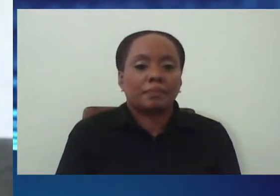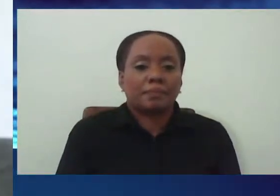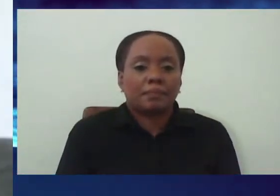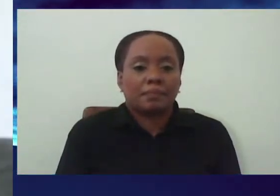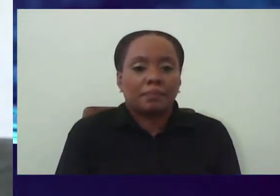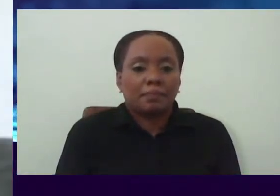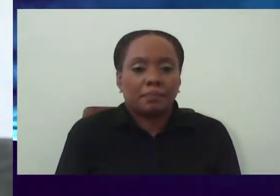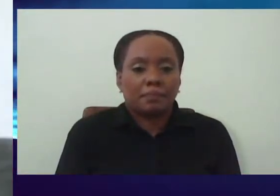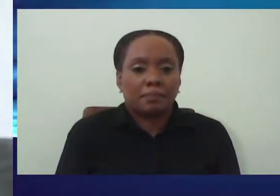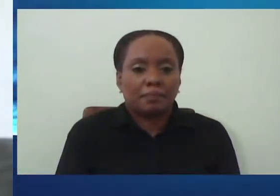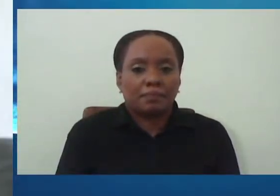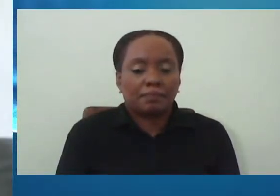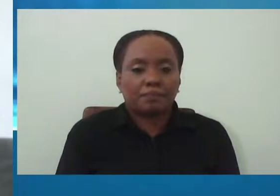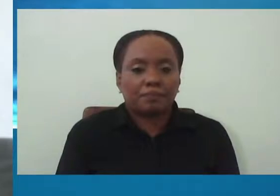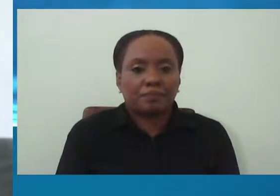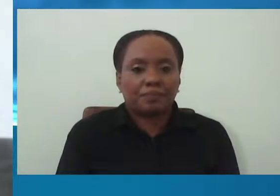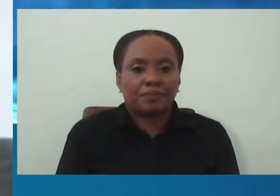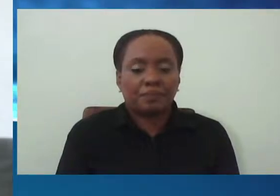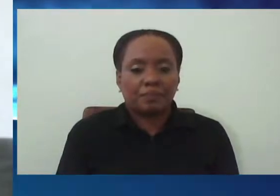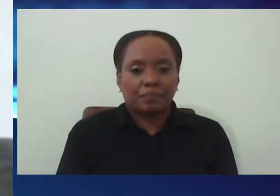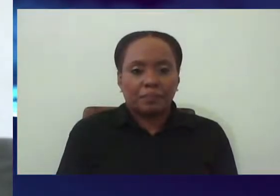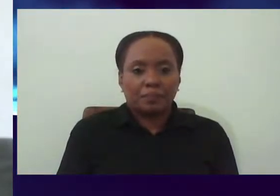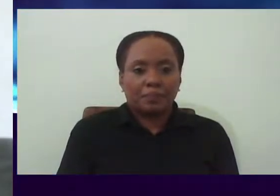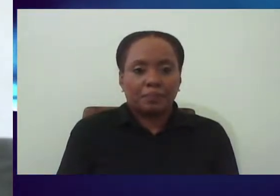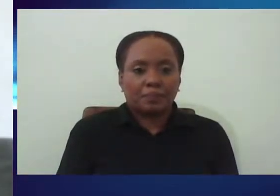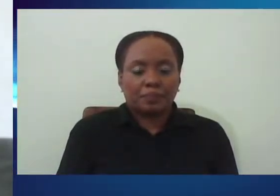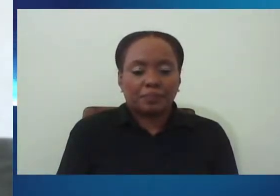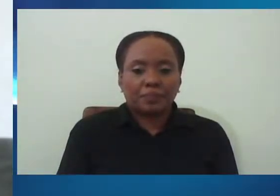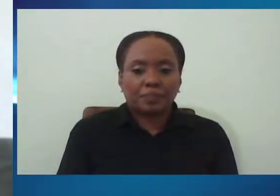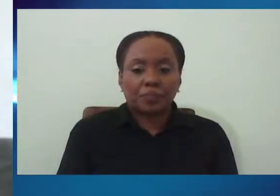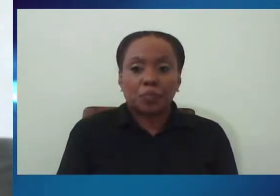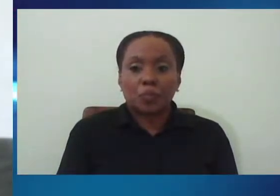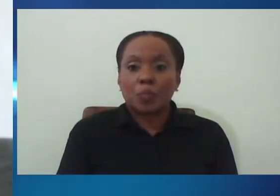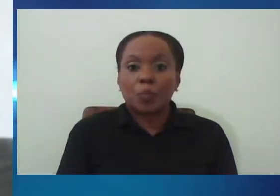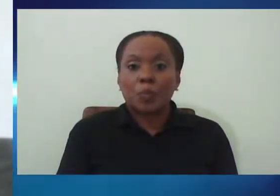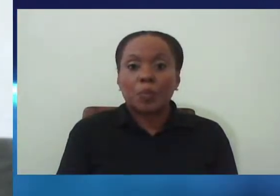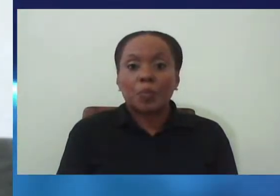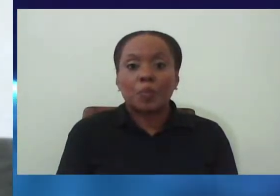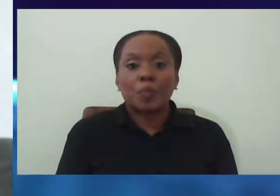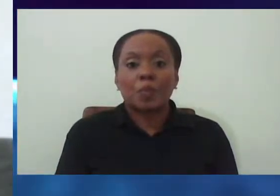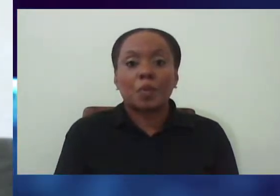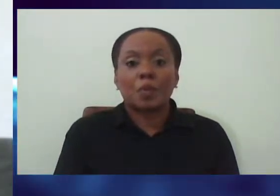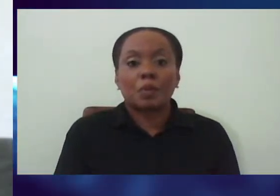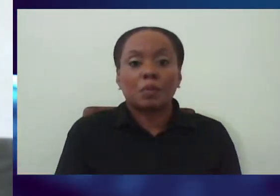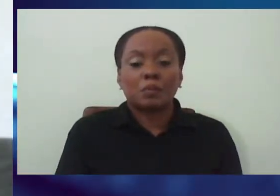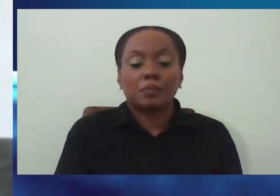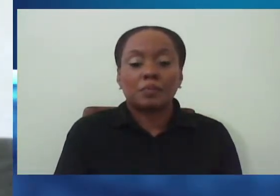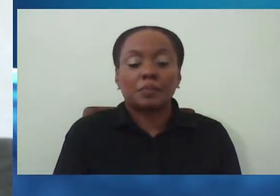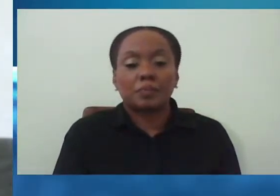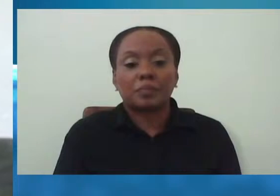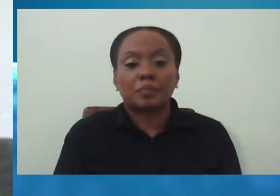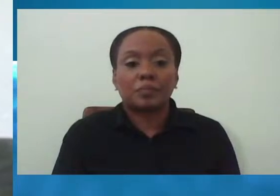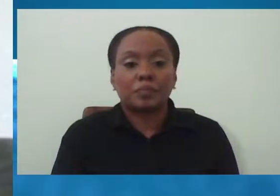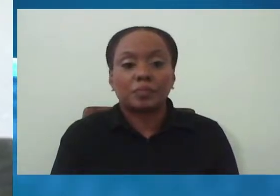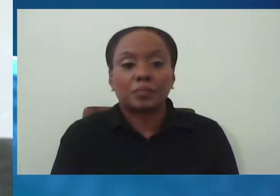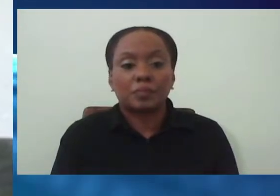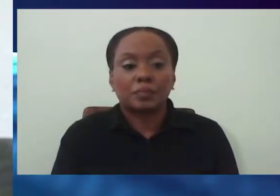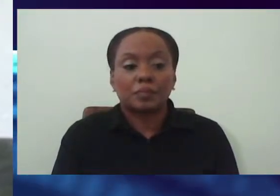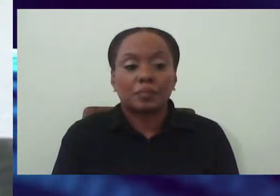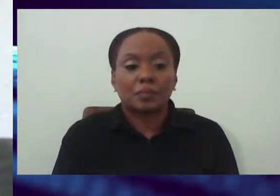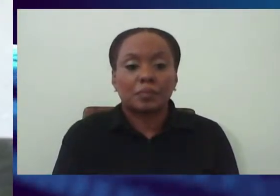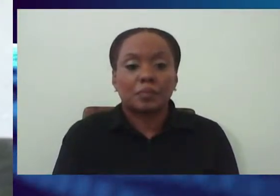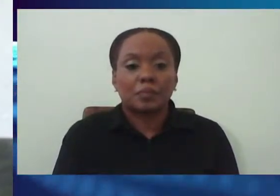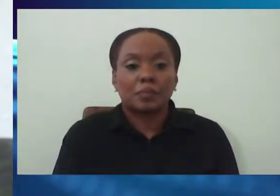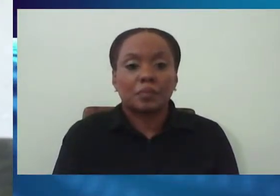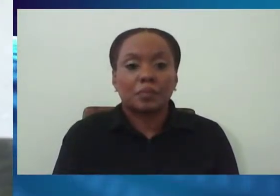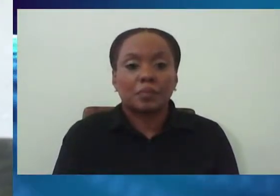Dr. Greaves, there is a worry too about people who have COVID and then have to live with a